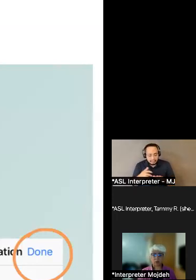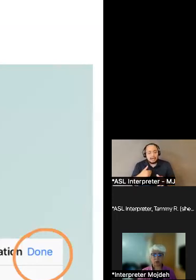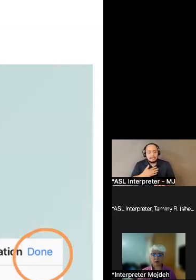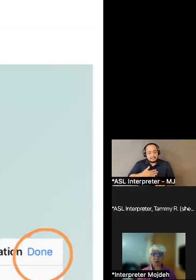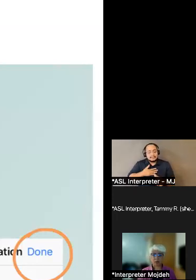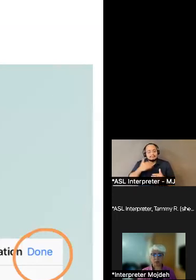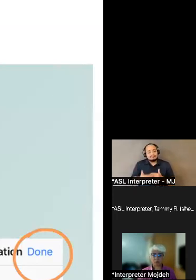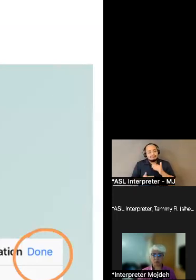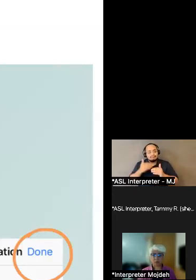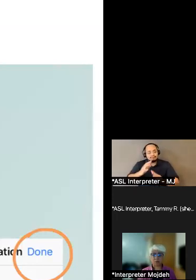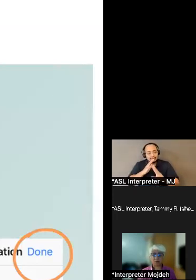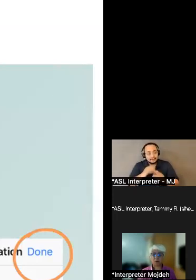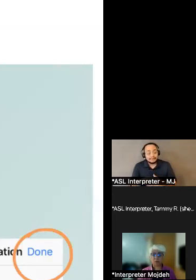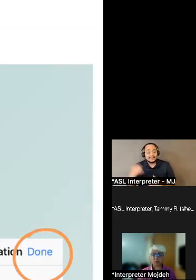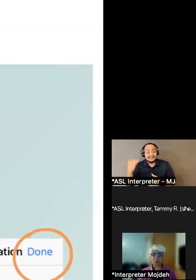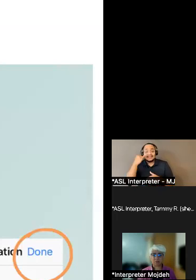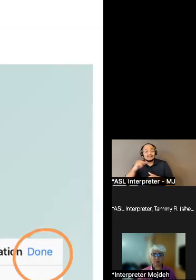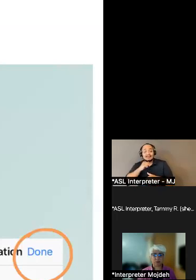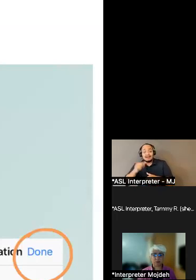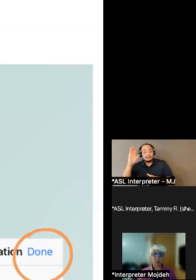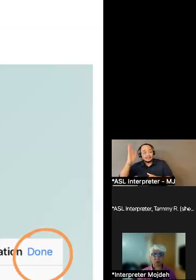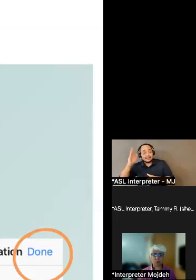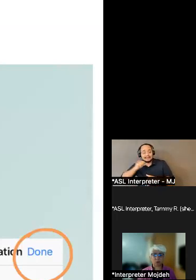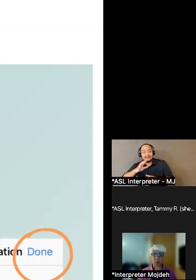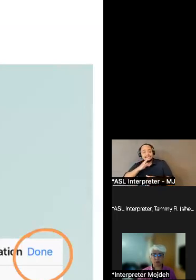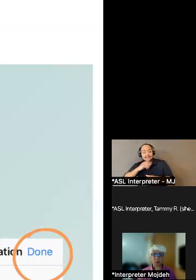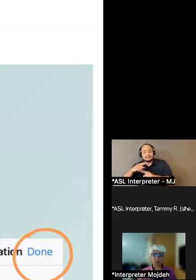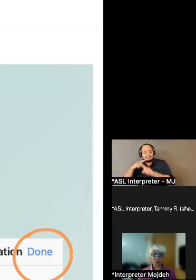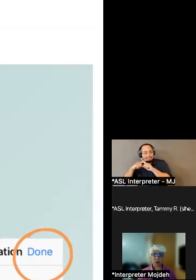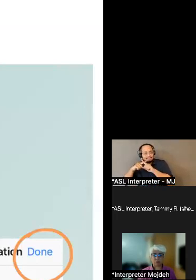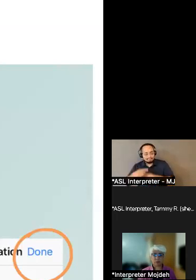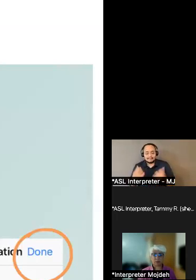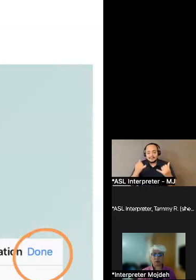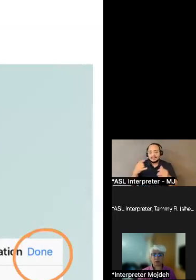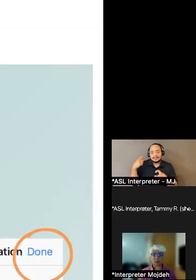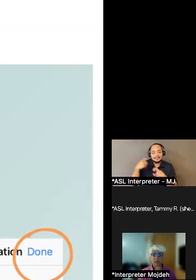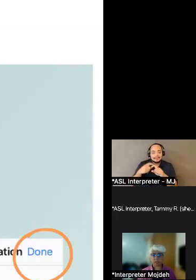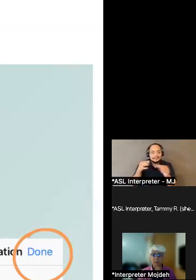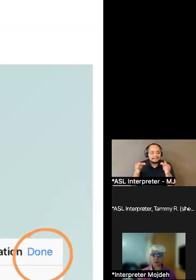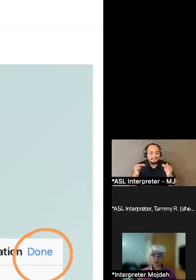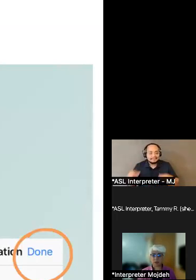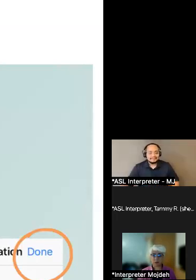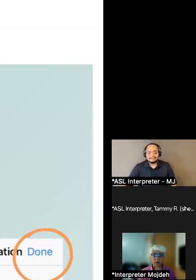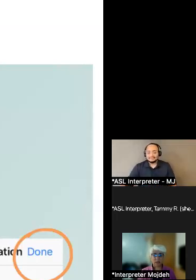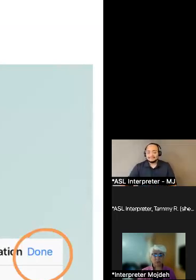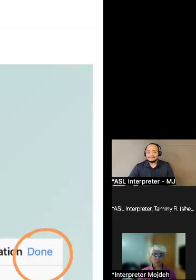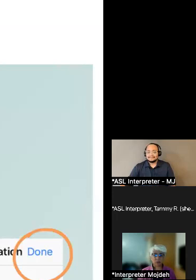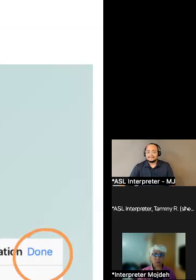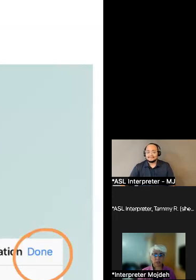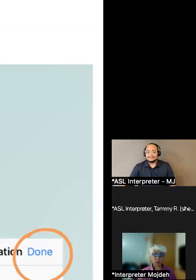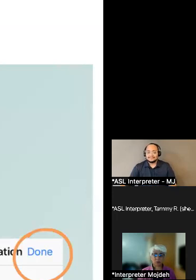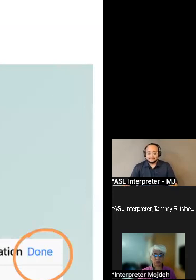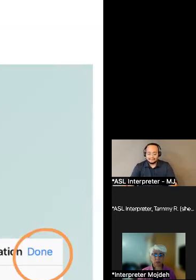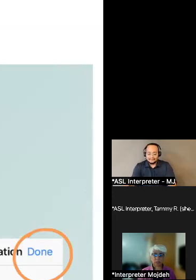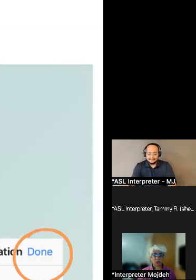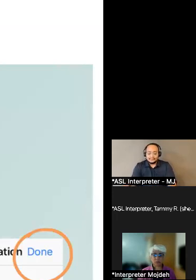último, les vamos a recordar que por favor hablen una persona a la vez en un idioma por oración y solo hablen en el idioma del canal que escogieron. Si usted es